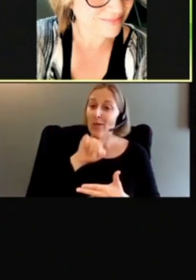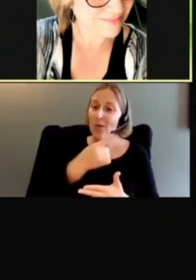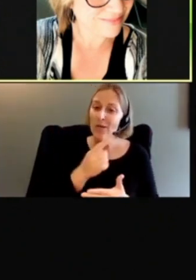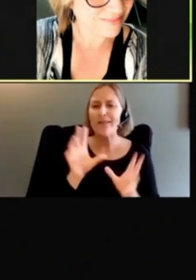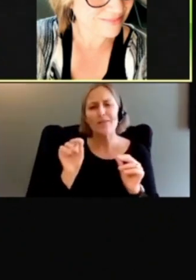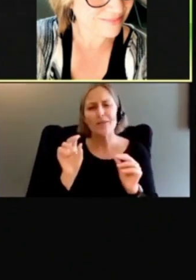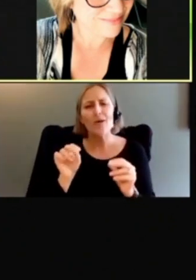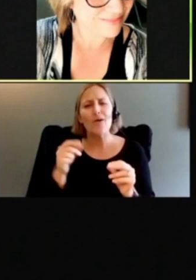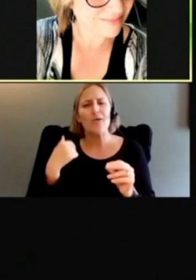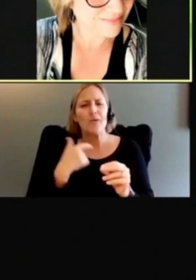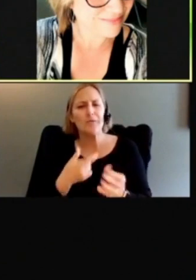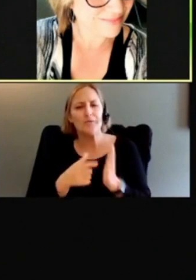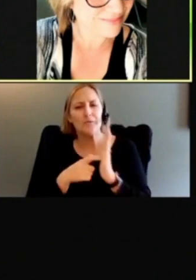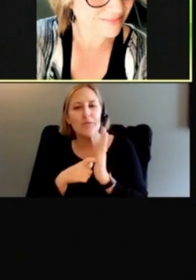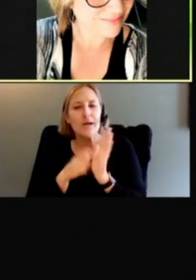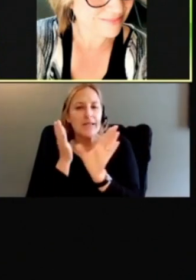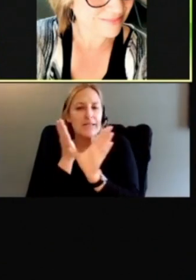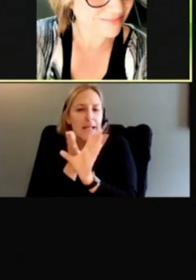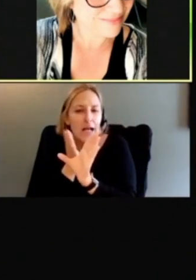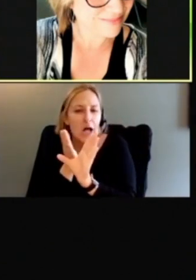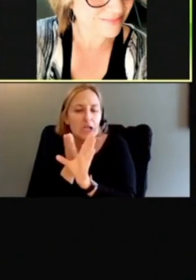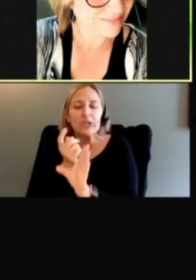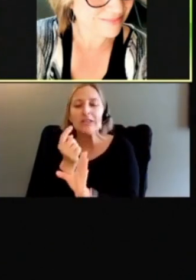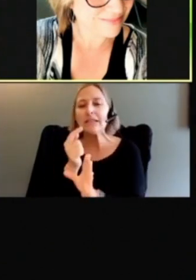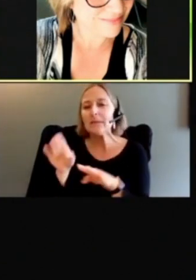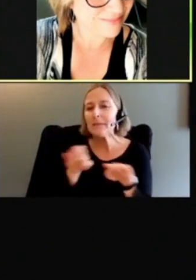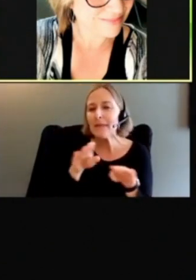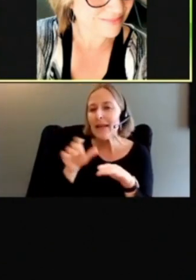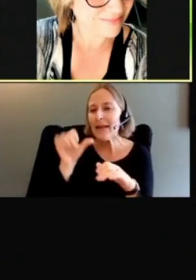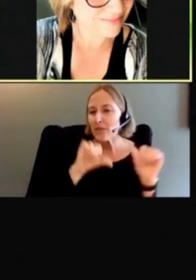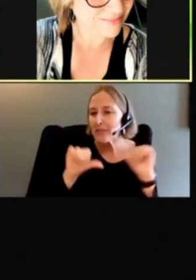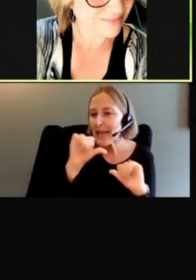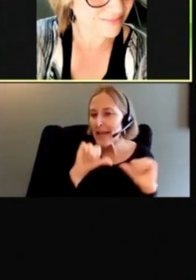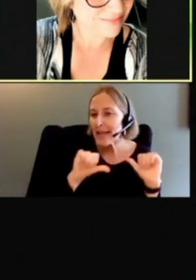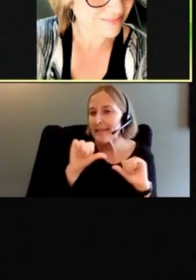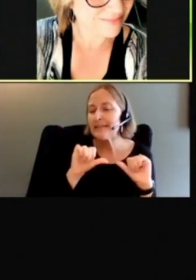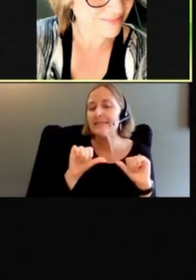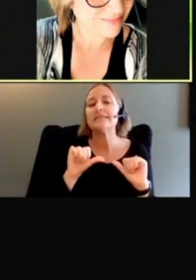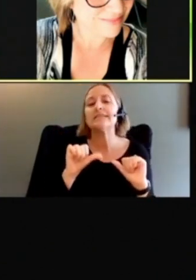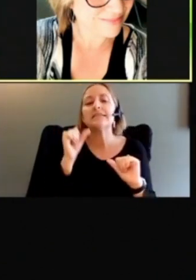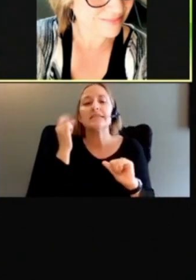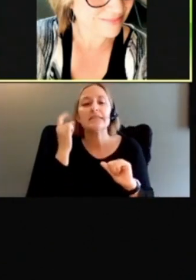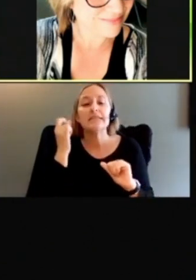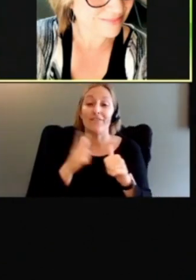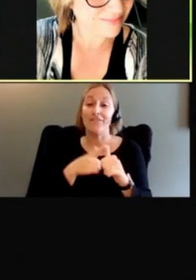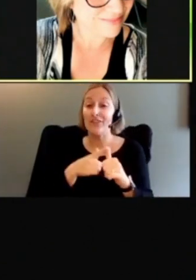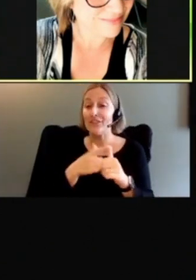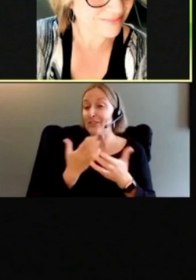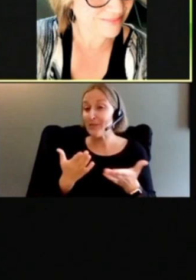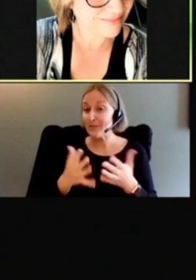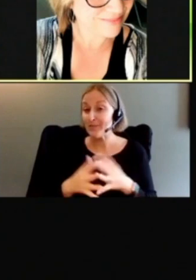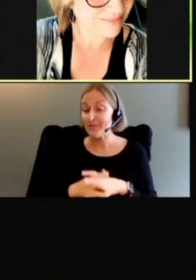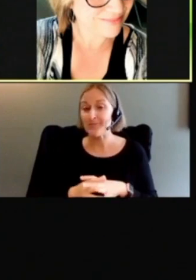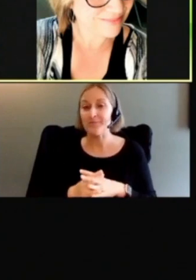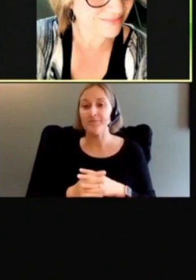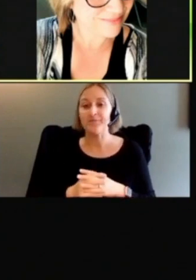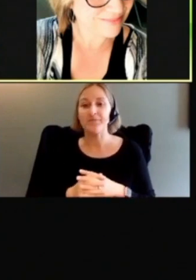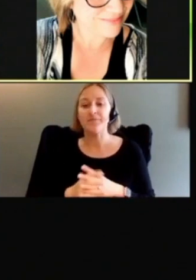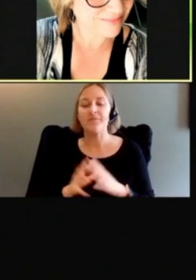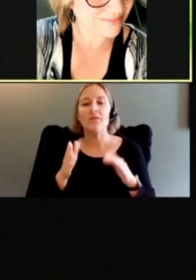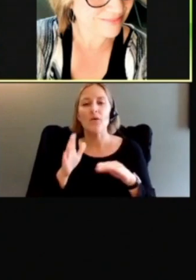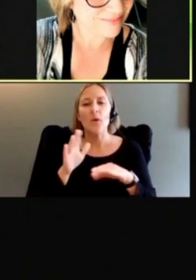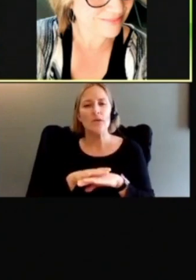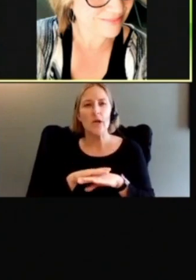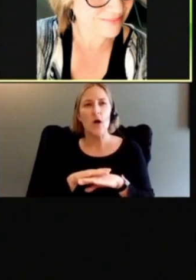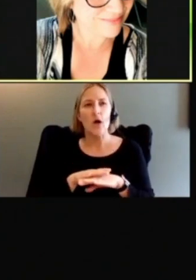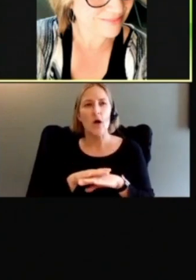little psychology, a dash of behavioral science. But first things first, let's think about the format of